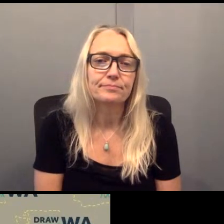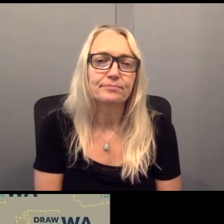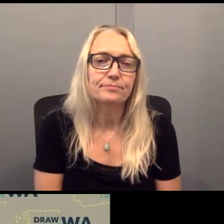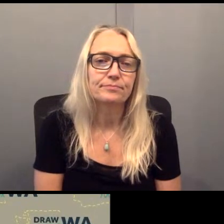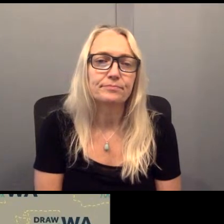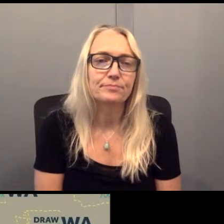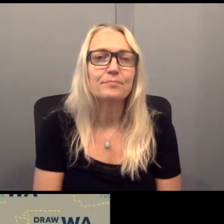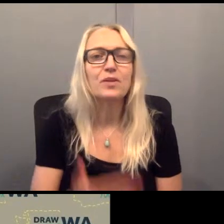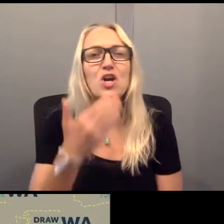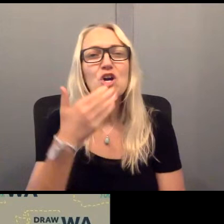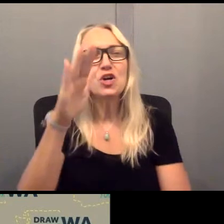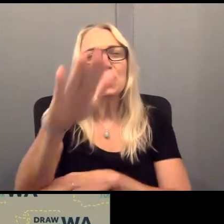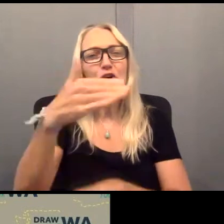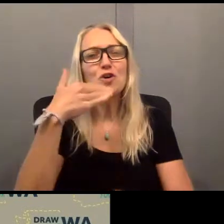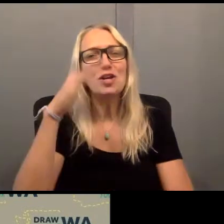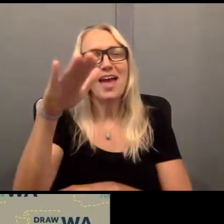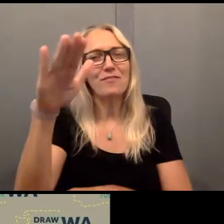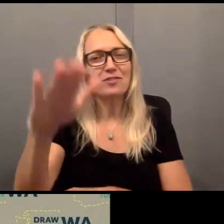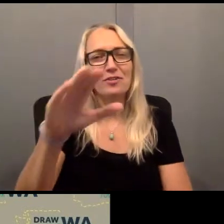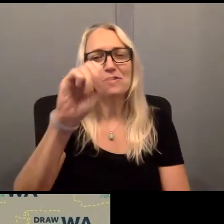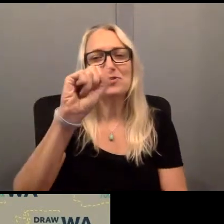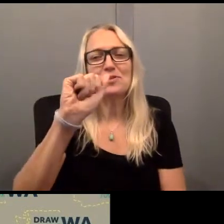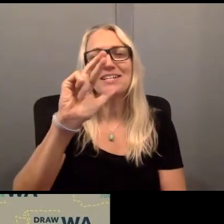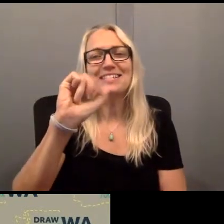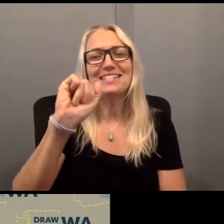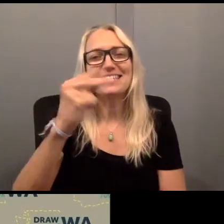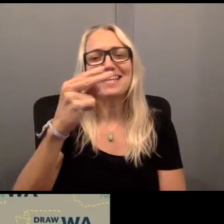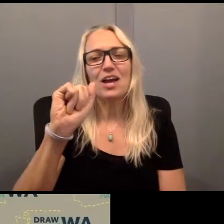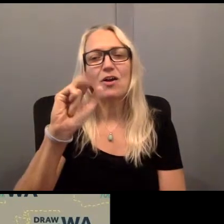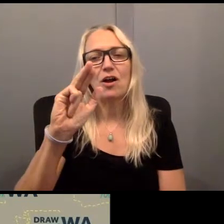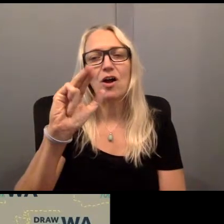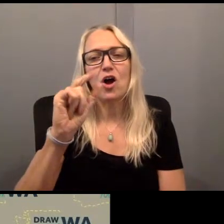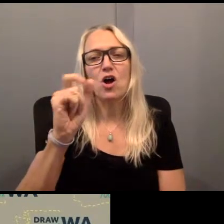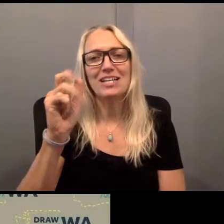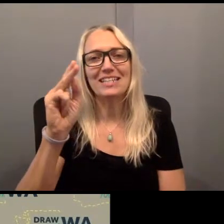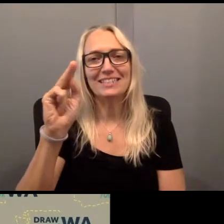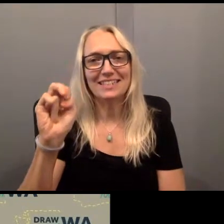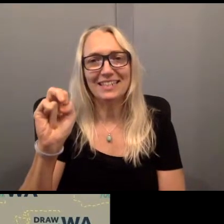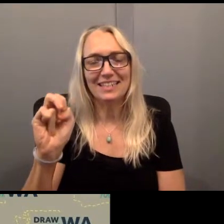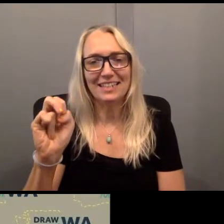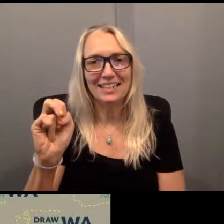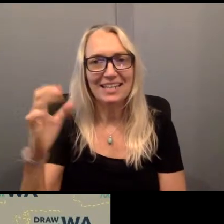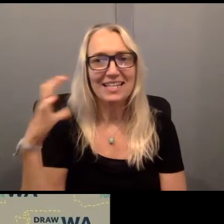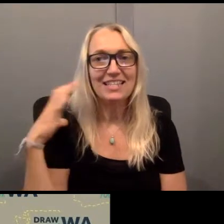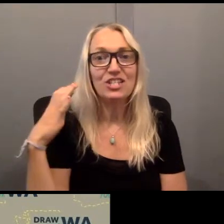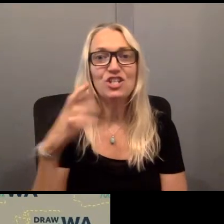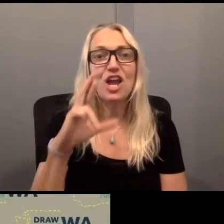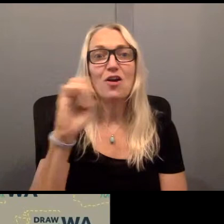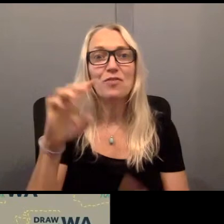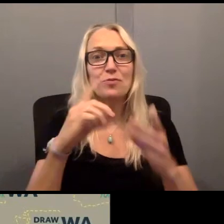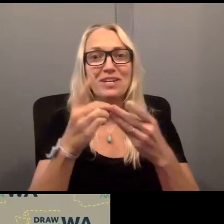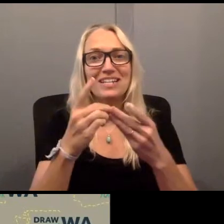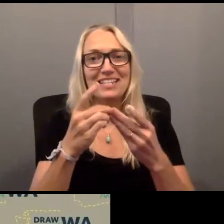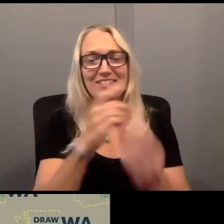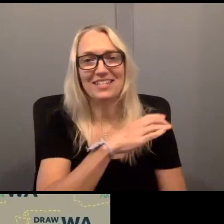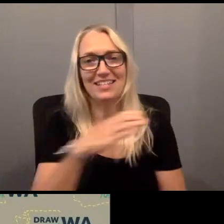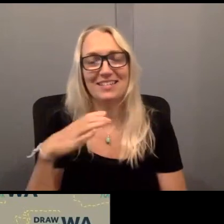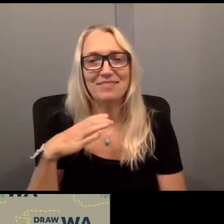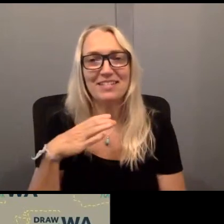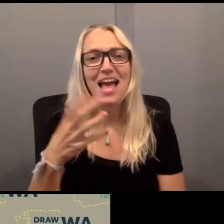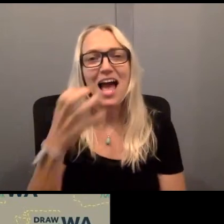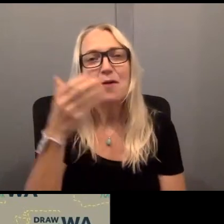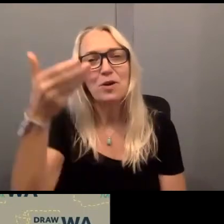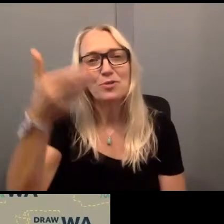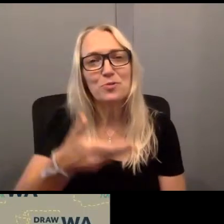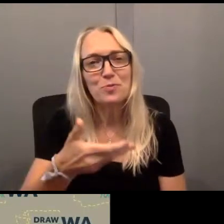Good afternoon. I'm Sarah Augustine, Chair of the Redistricting Commission. I would like to